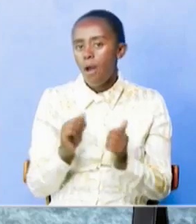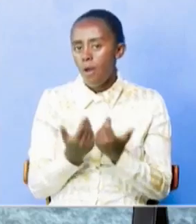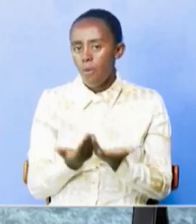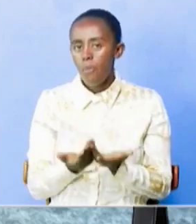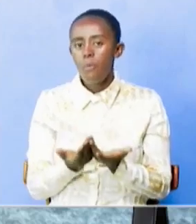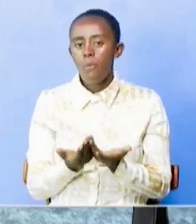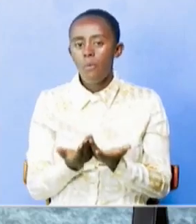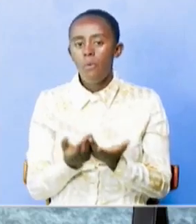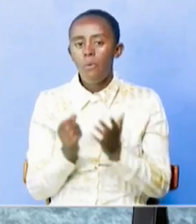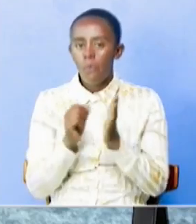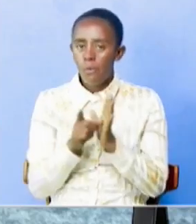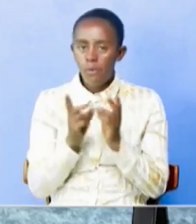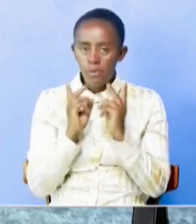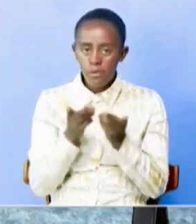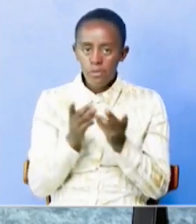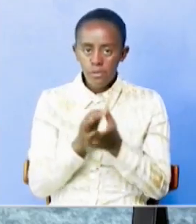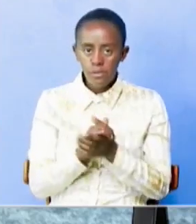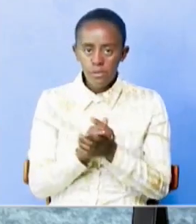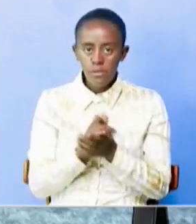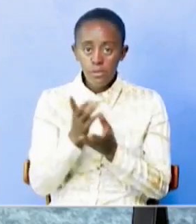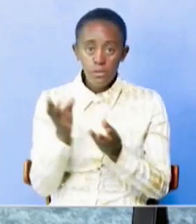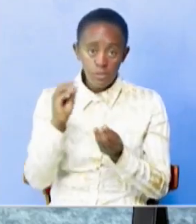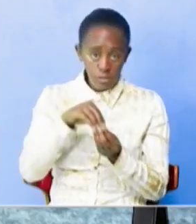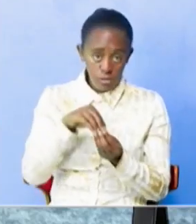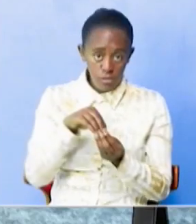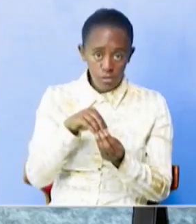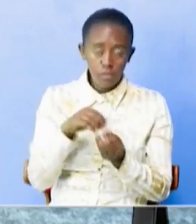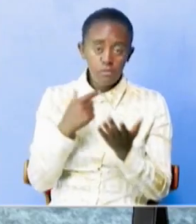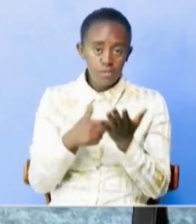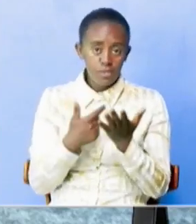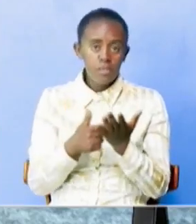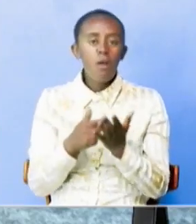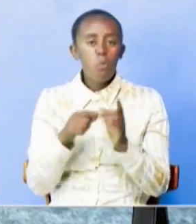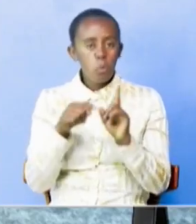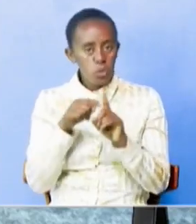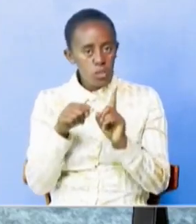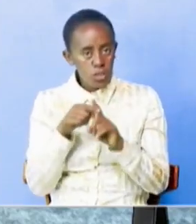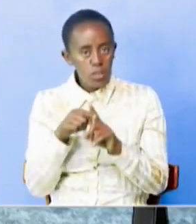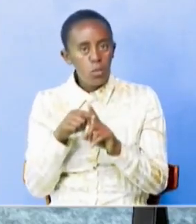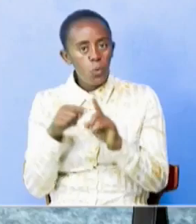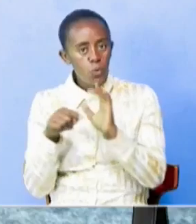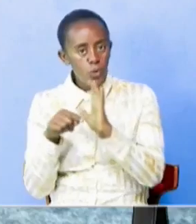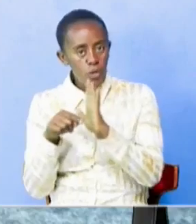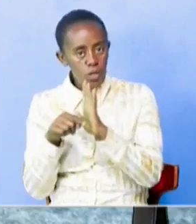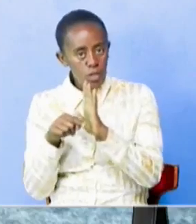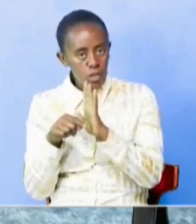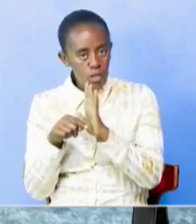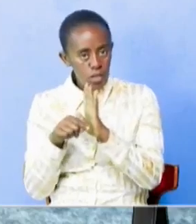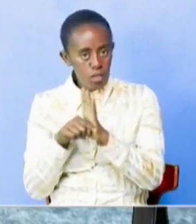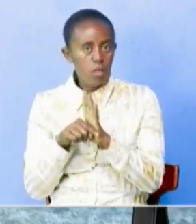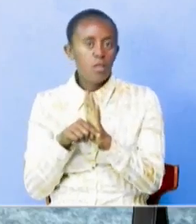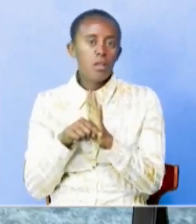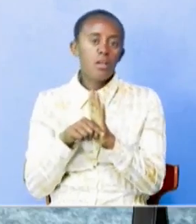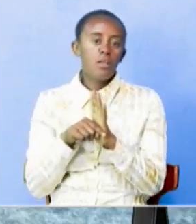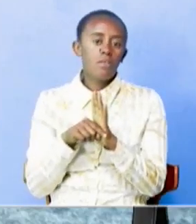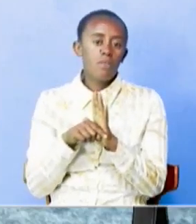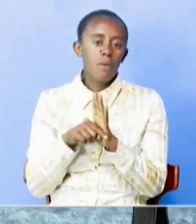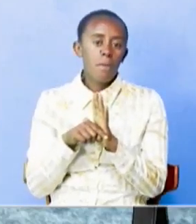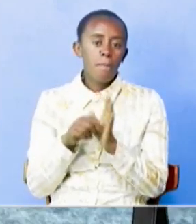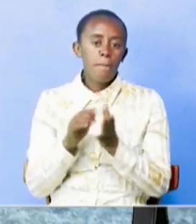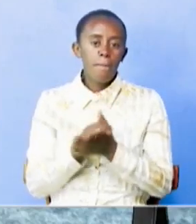for example? We add it, since this is positive, we add it by making it